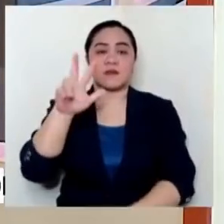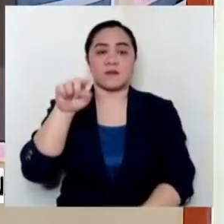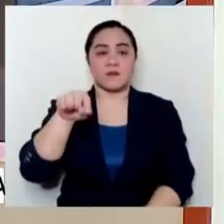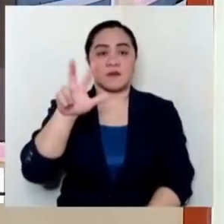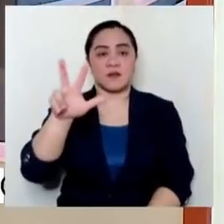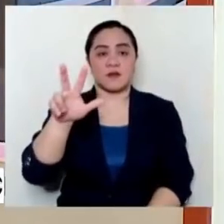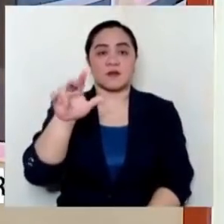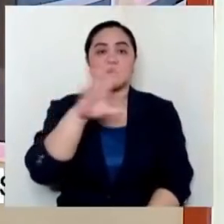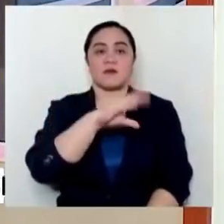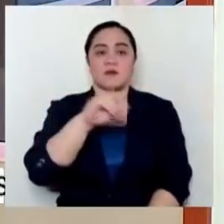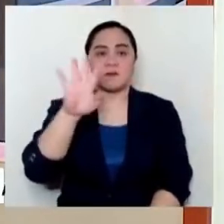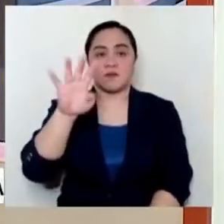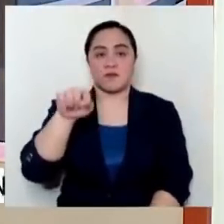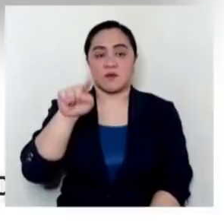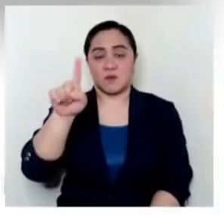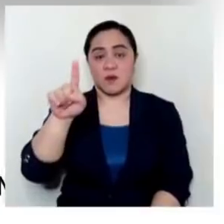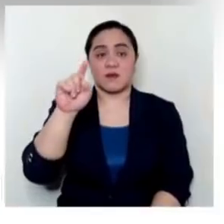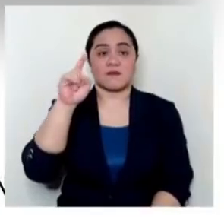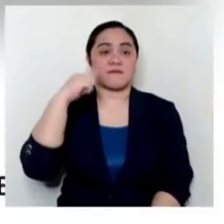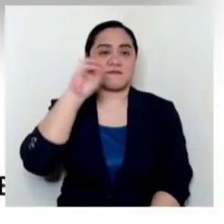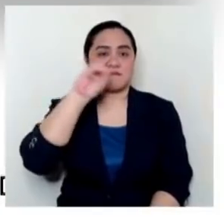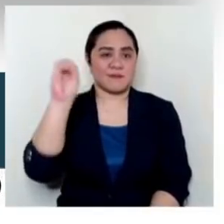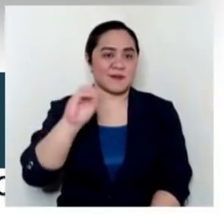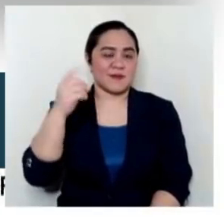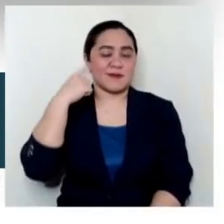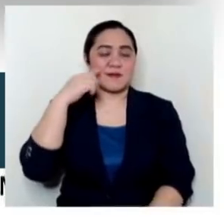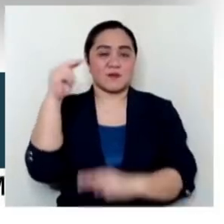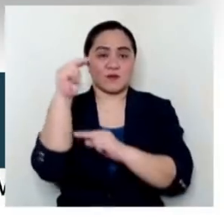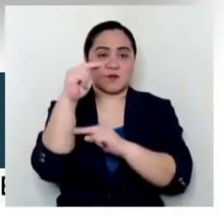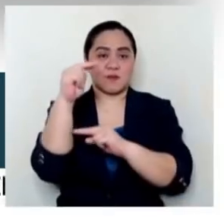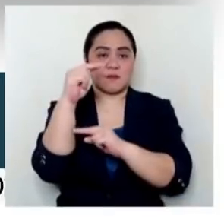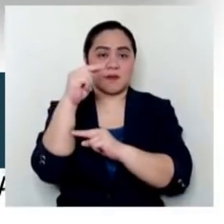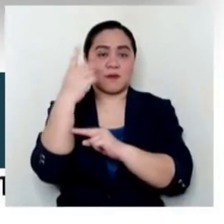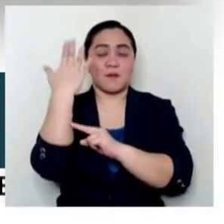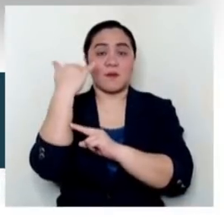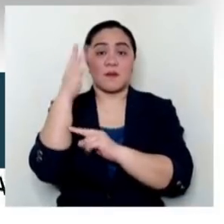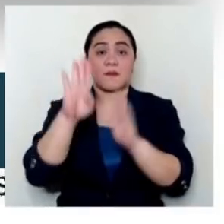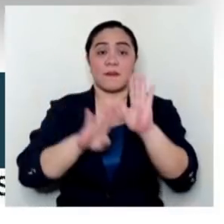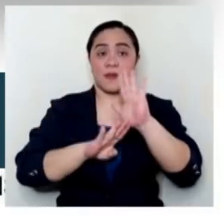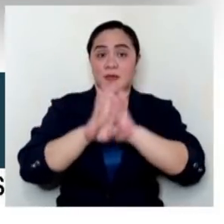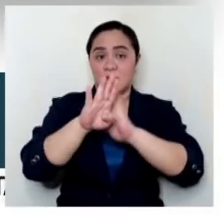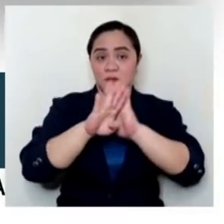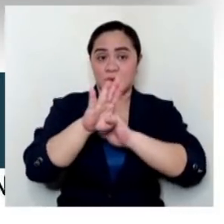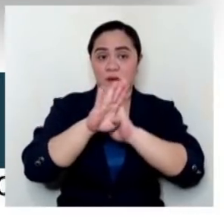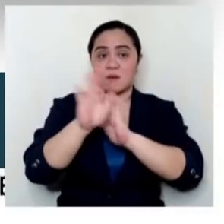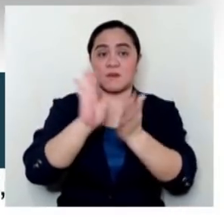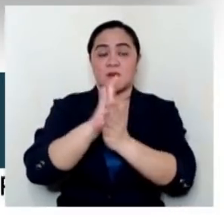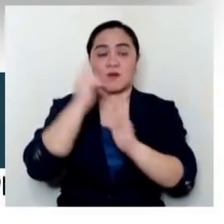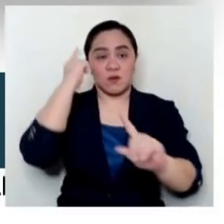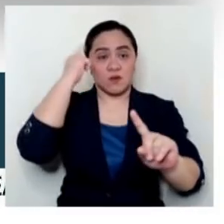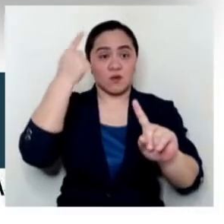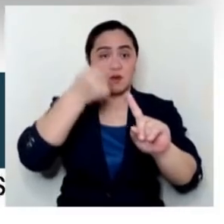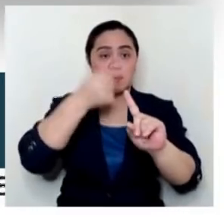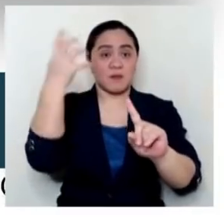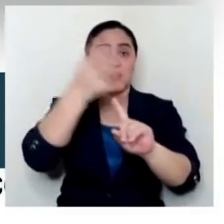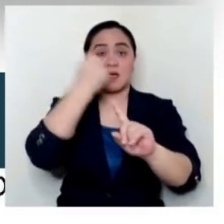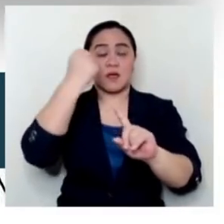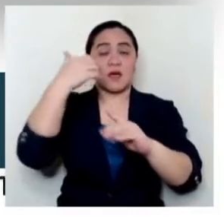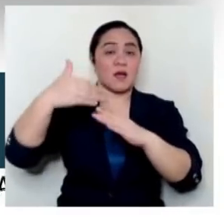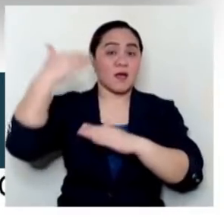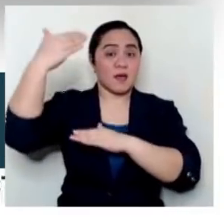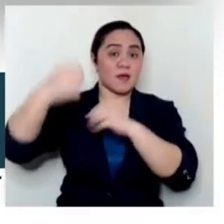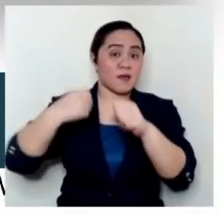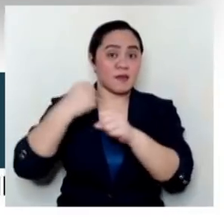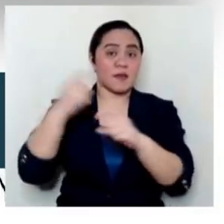3.3-4.1% for November. But the BSP still sees average inflation falling within the government's target next year and in